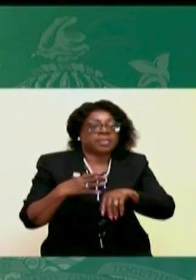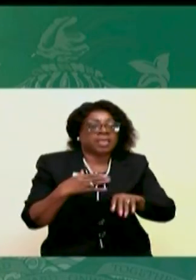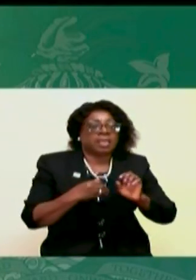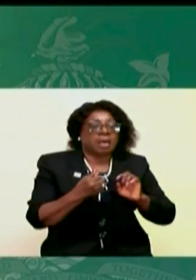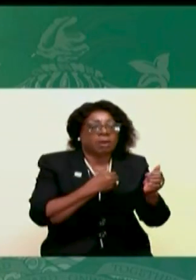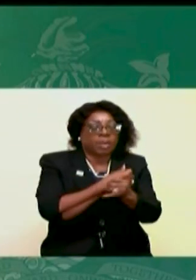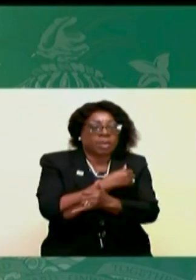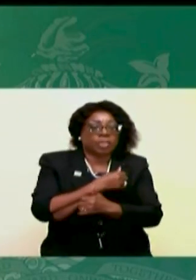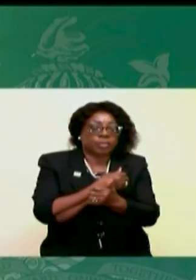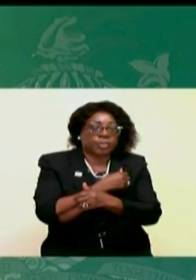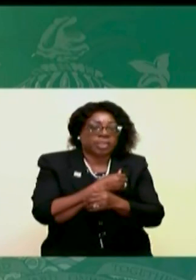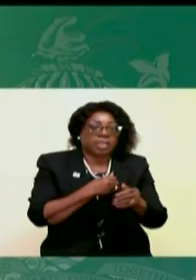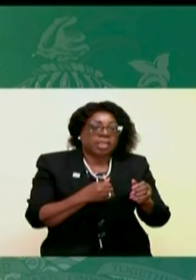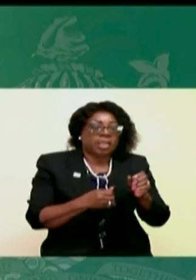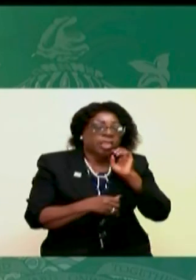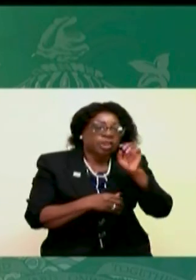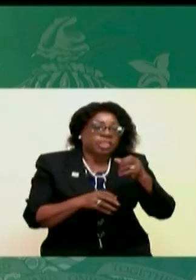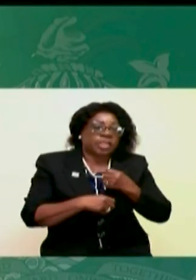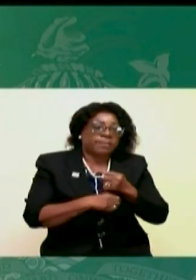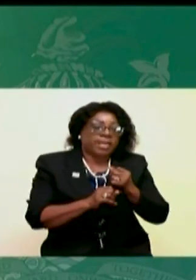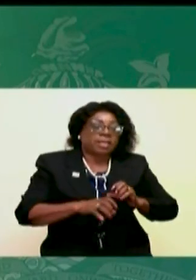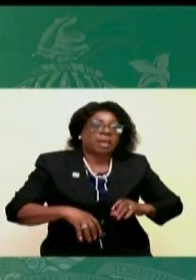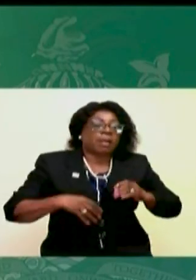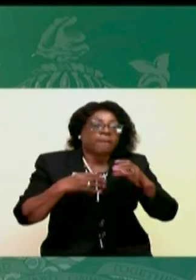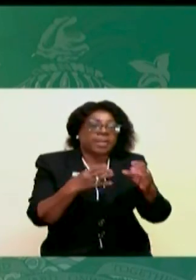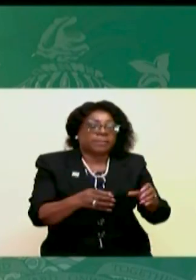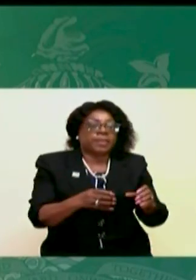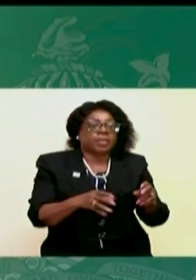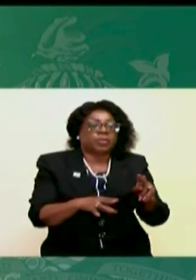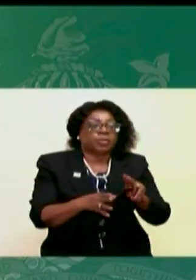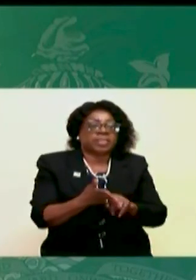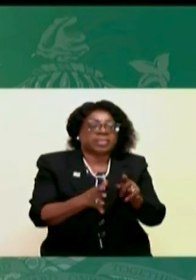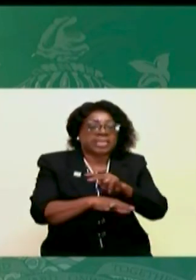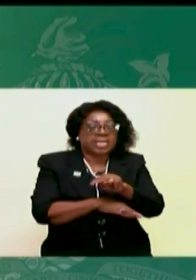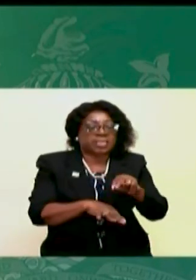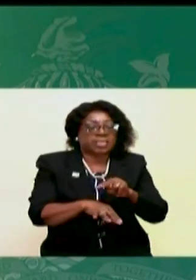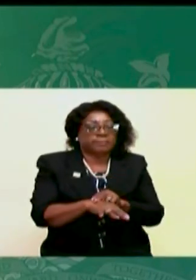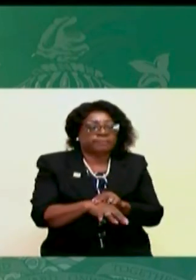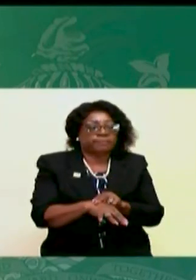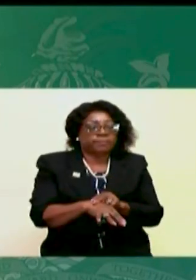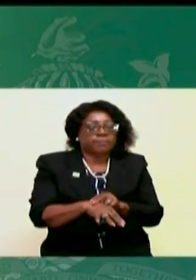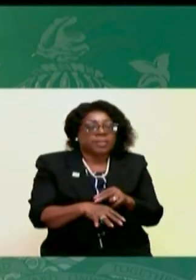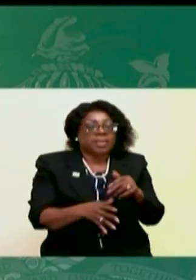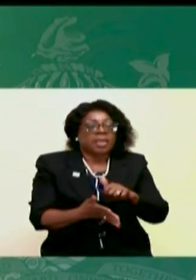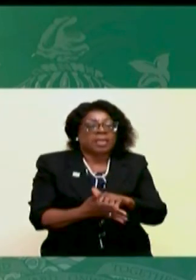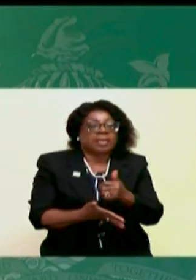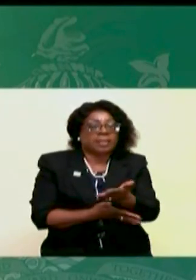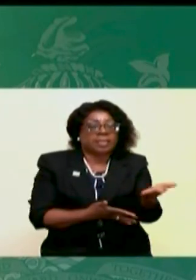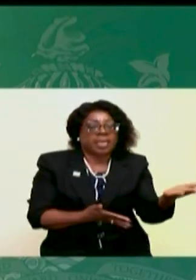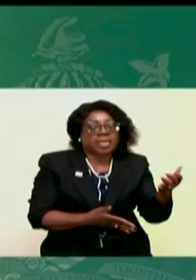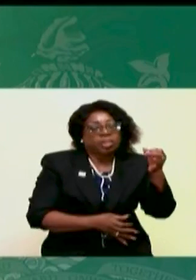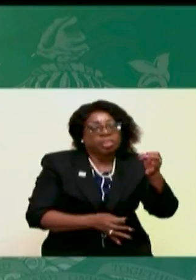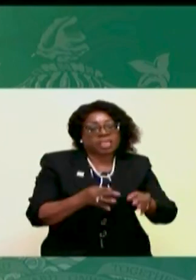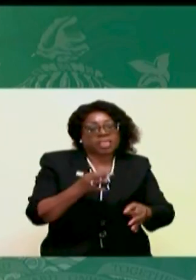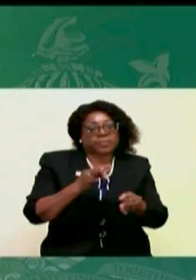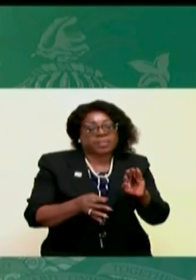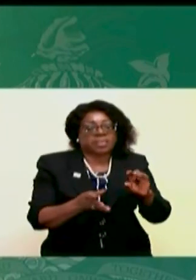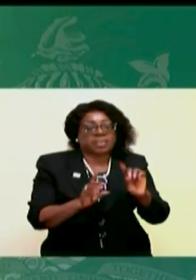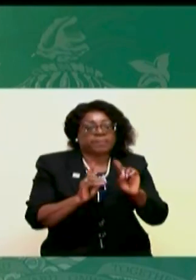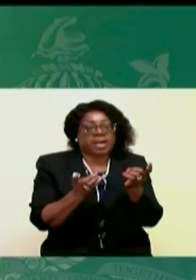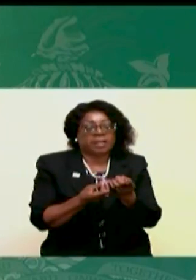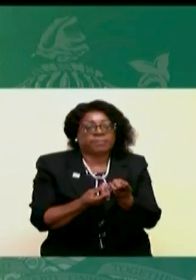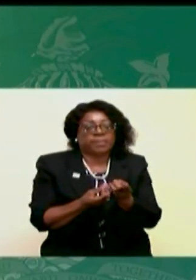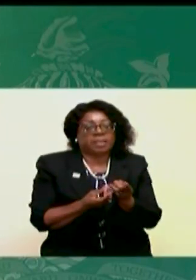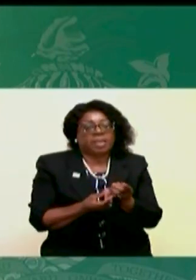She made a commitment to this nation and to the CARICOM community, and that their Justice Department would now put in place